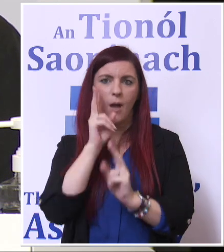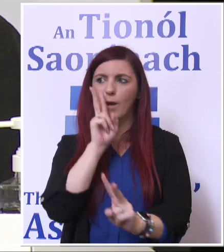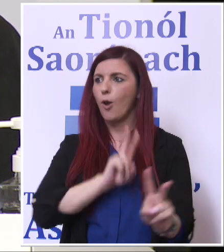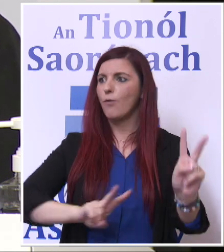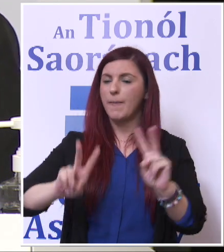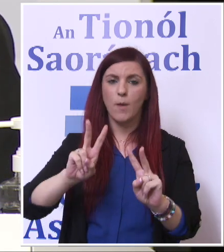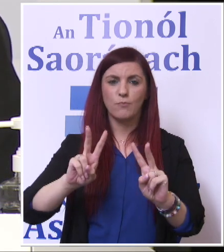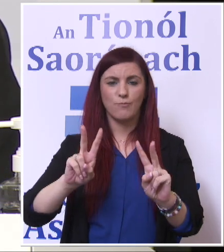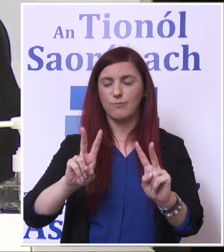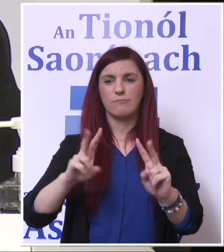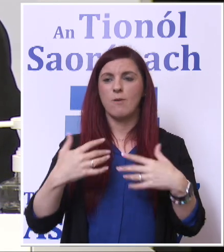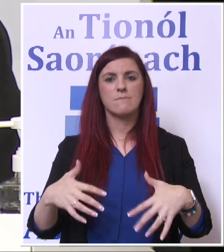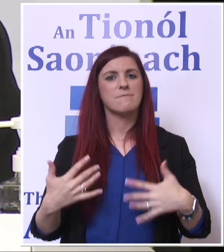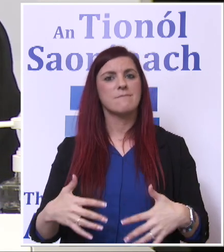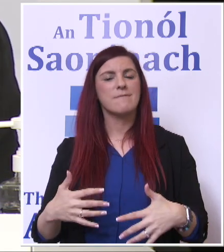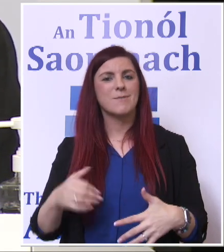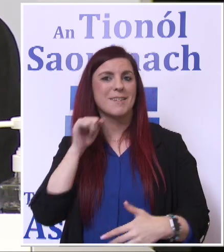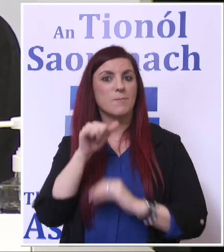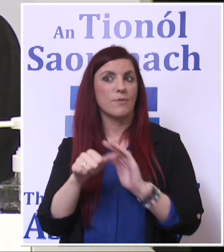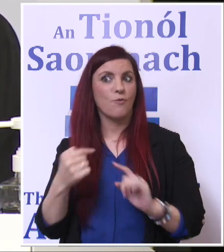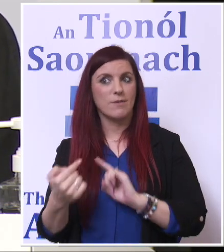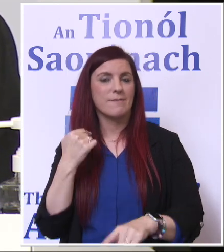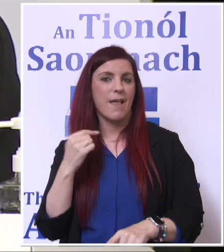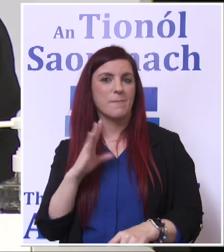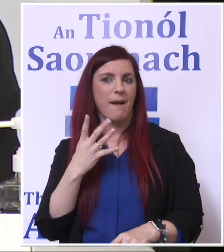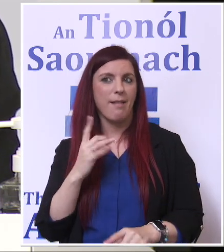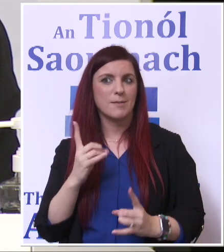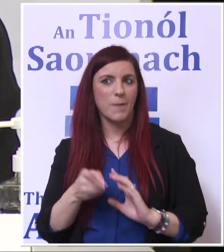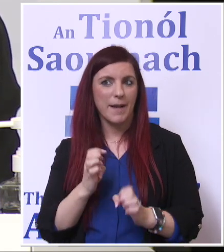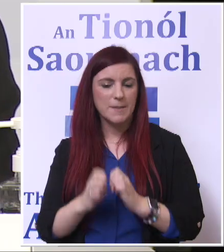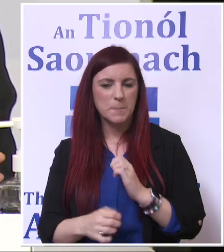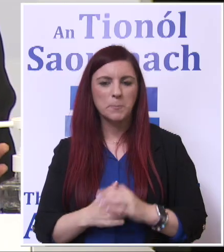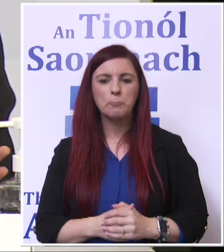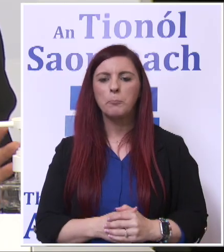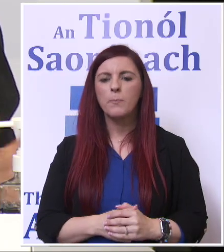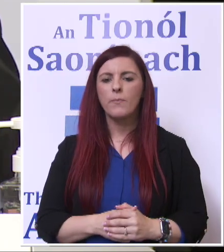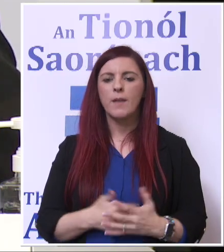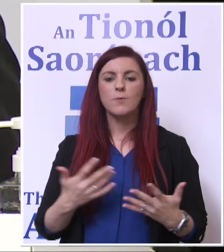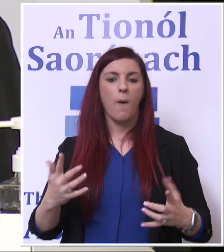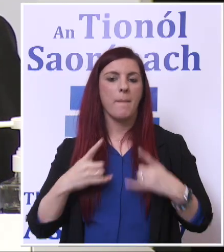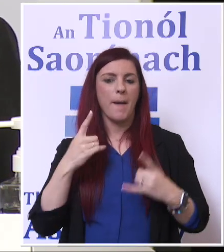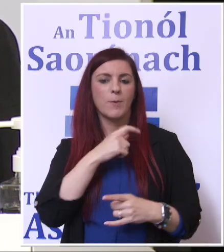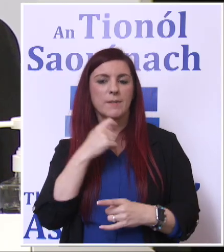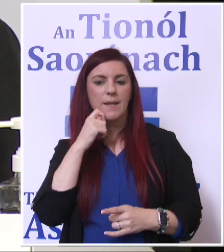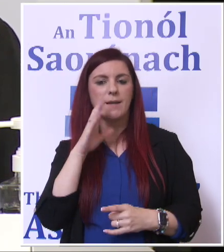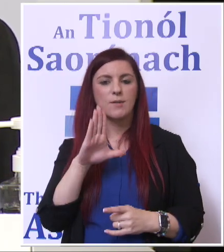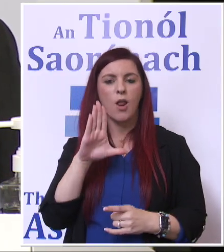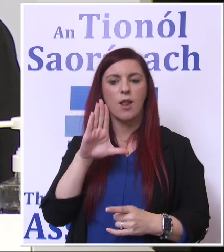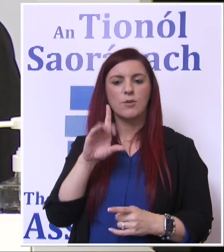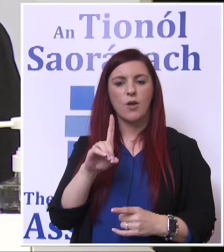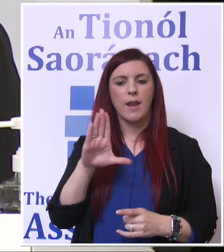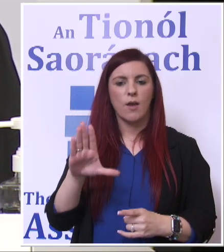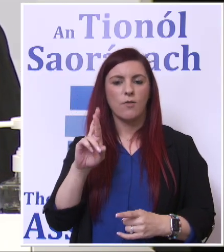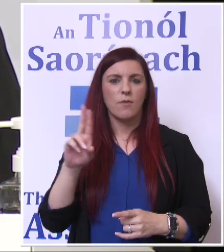very symbolic, looking from the top of the mountain. There's been talk about development plans. I'm very happy to say that Laoghaire-Rathdown have completed